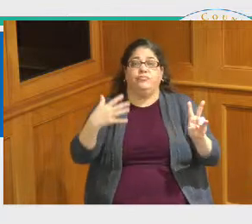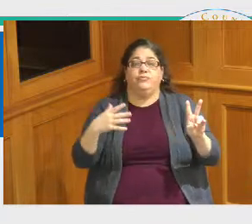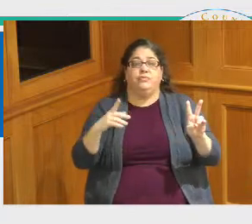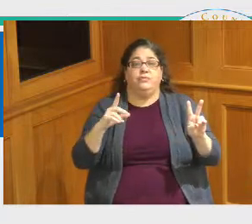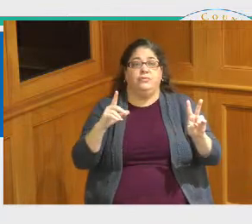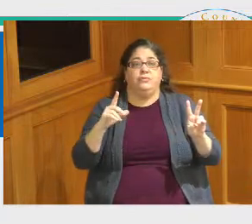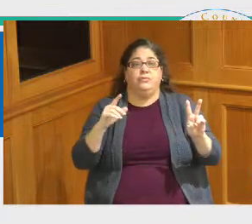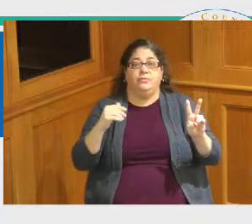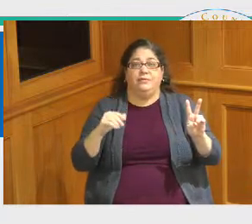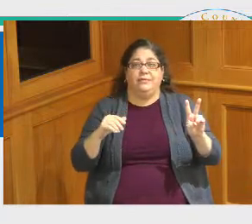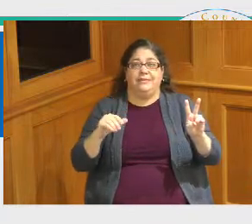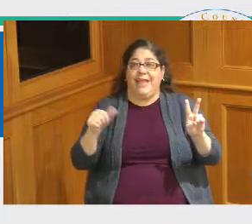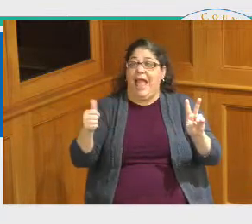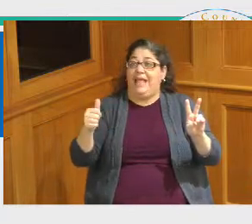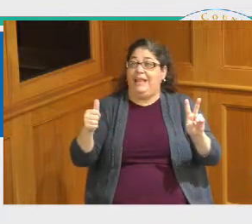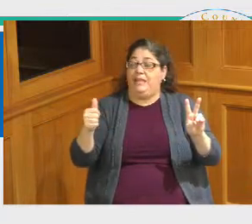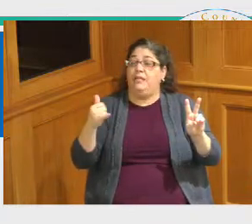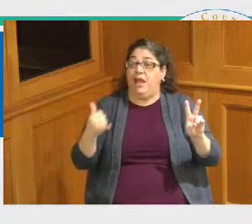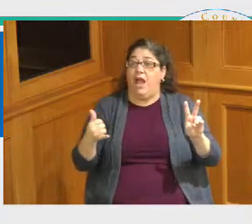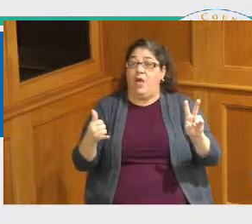to 10 in 2023.